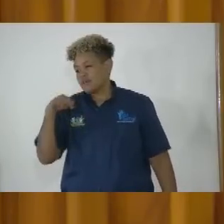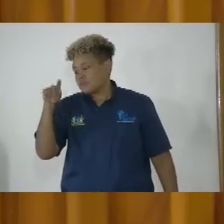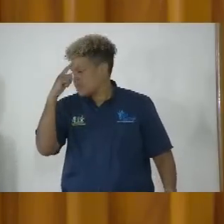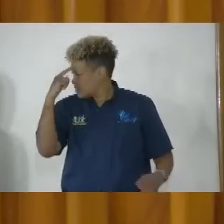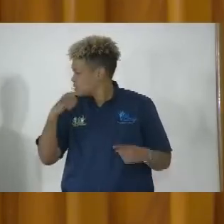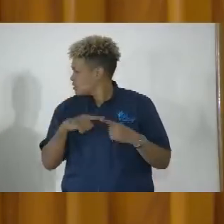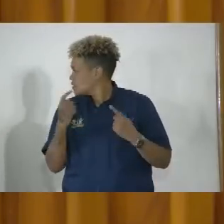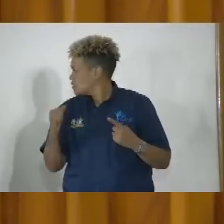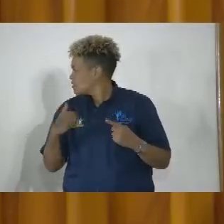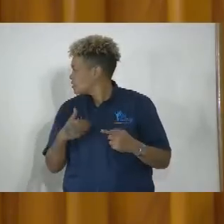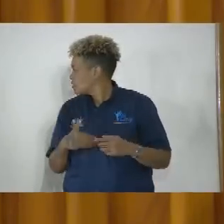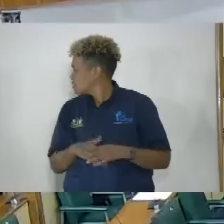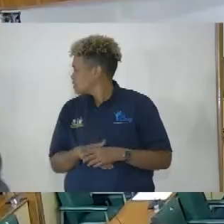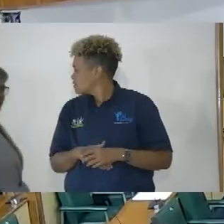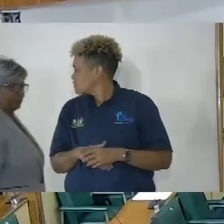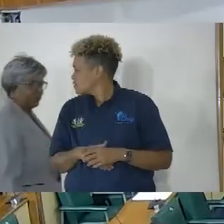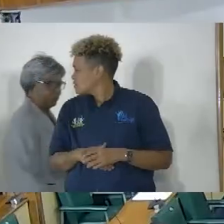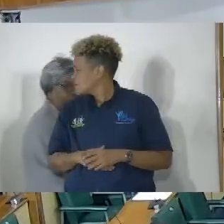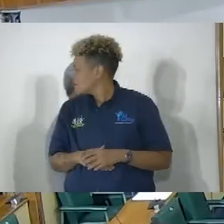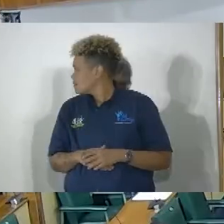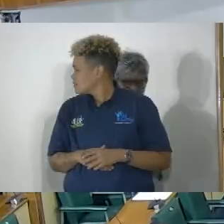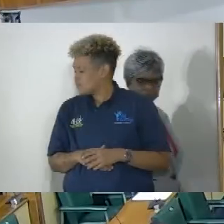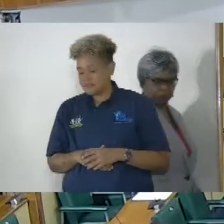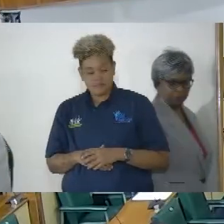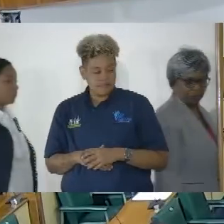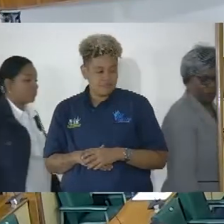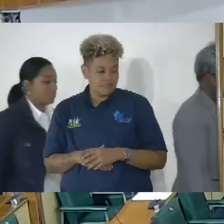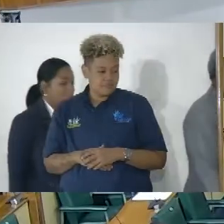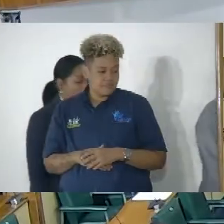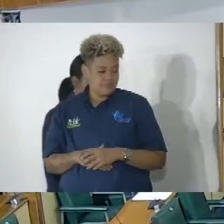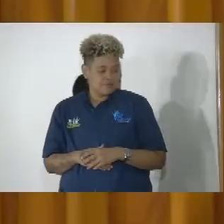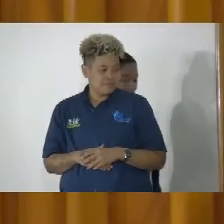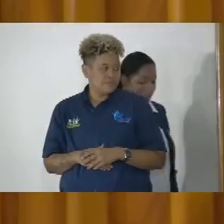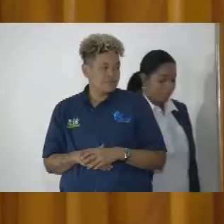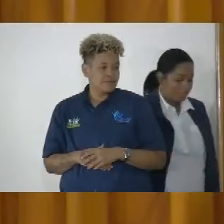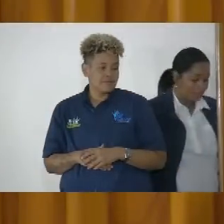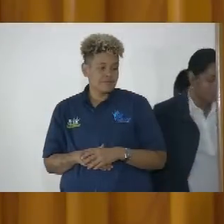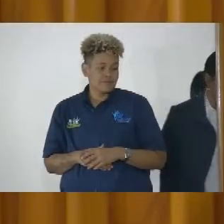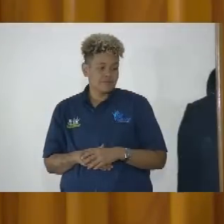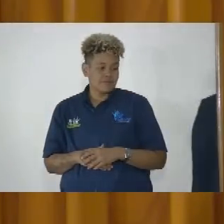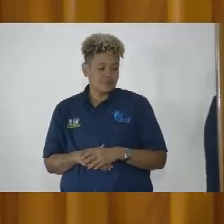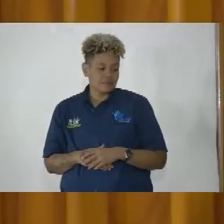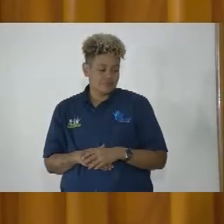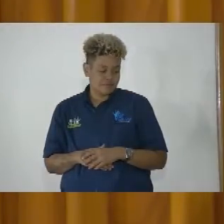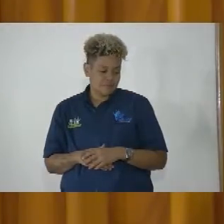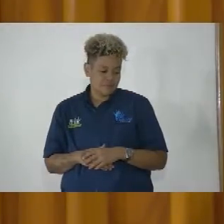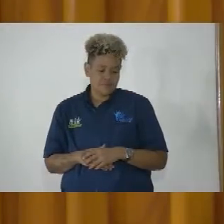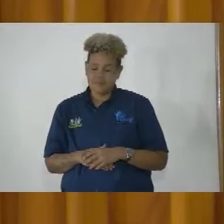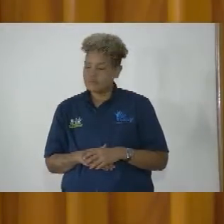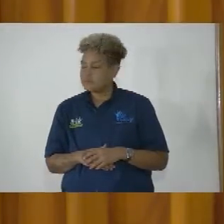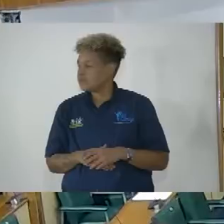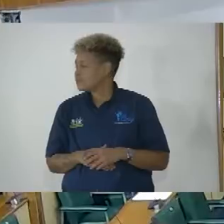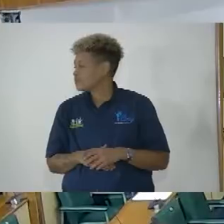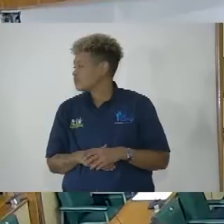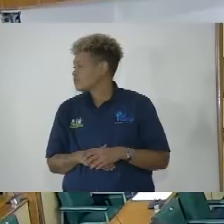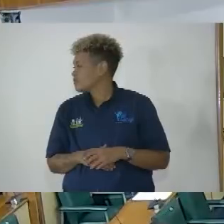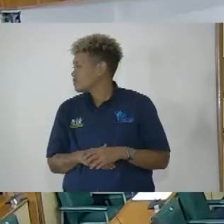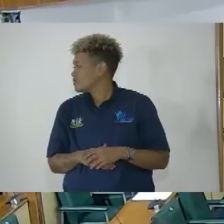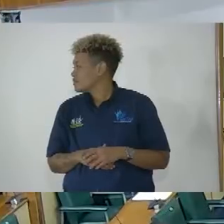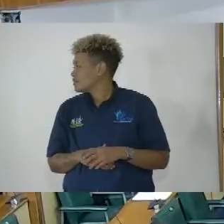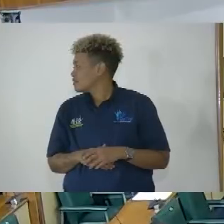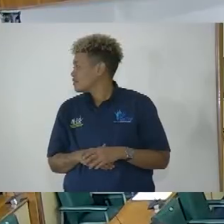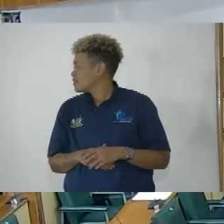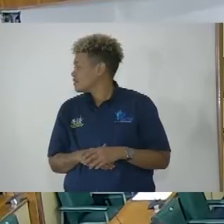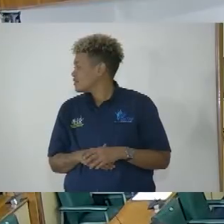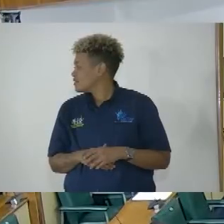Aye. Minister, just indicate to me what your agenda is today. Yes, Mr. President. The intention is to take this act